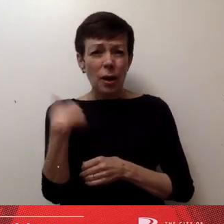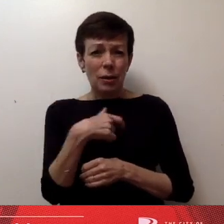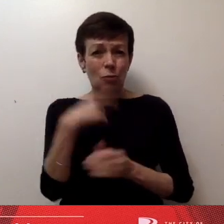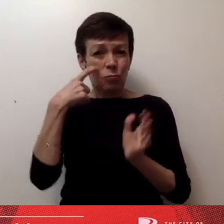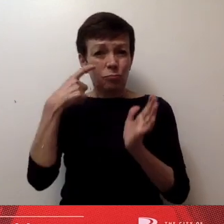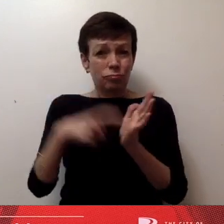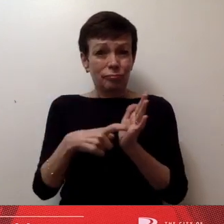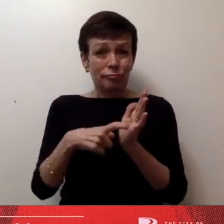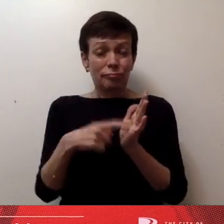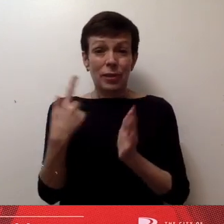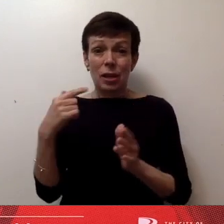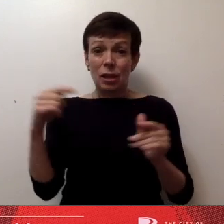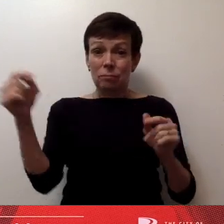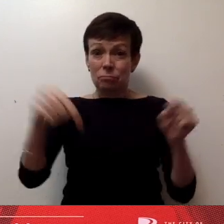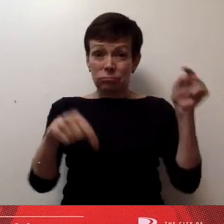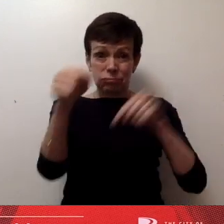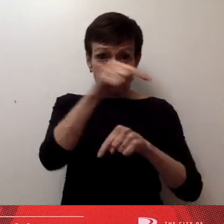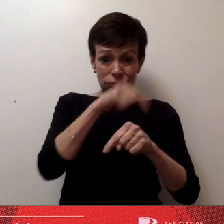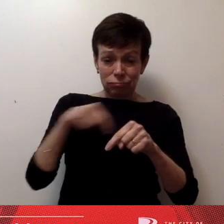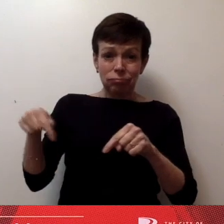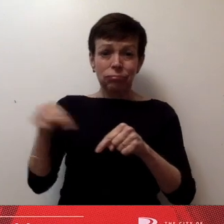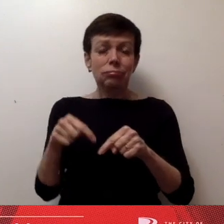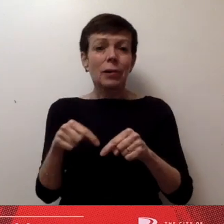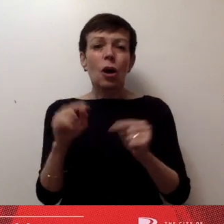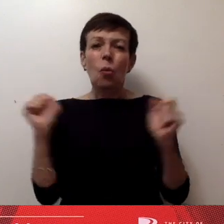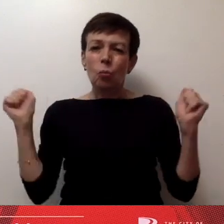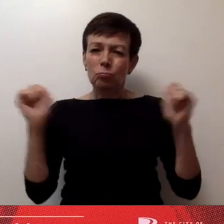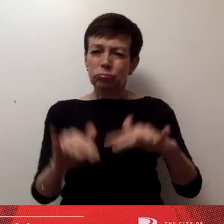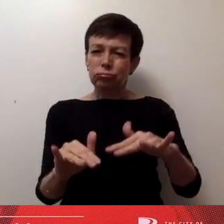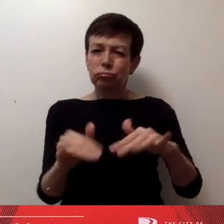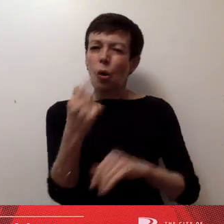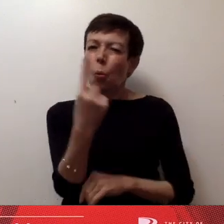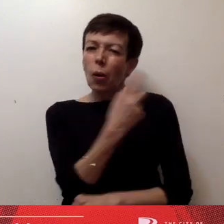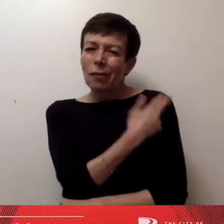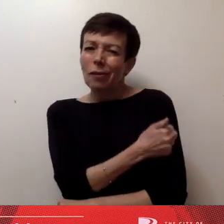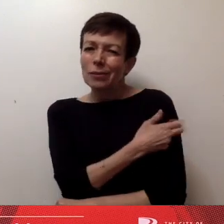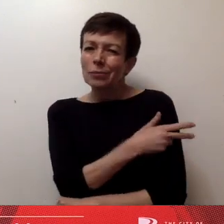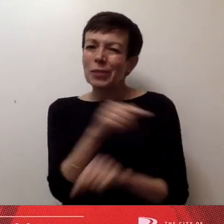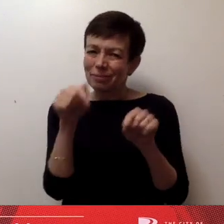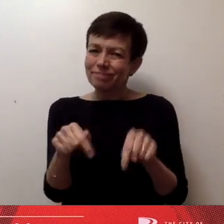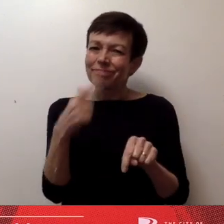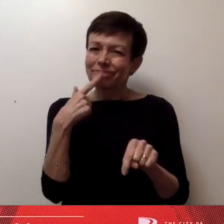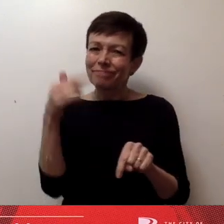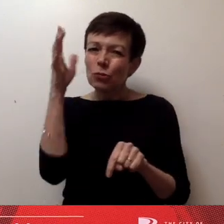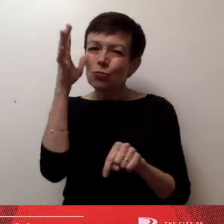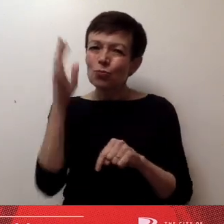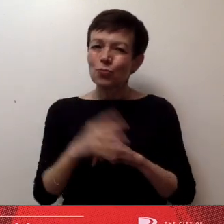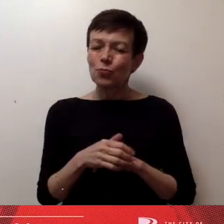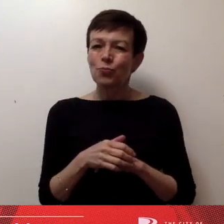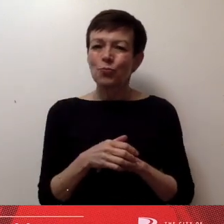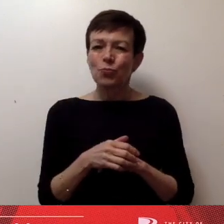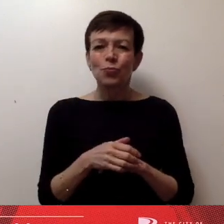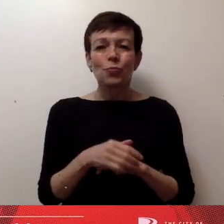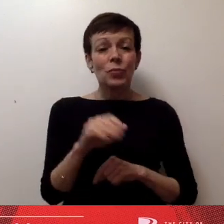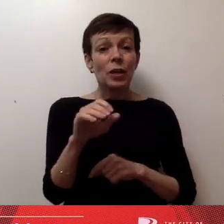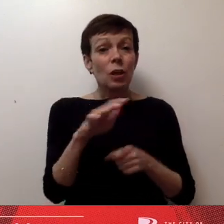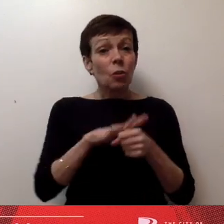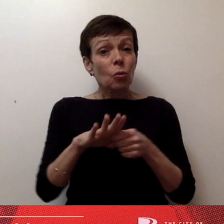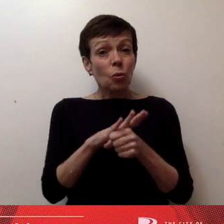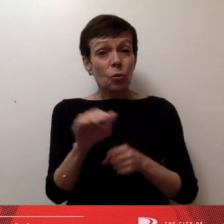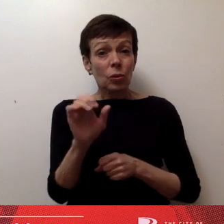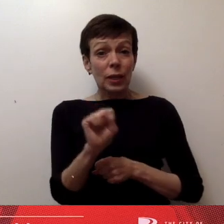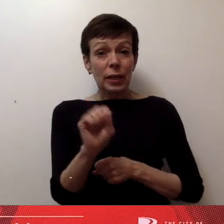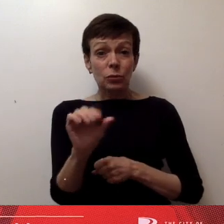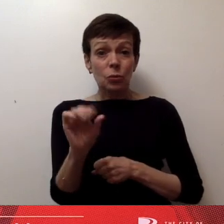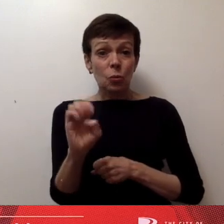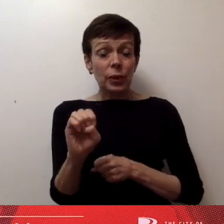region that we all share, the Red Deer Regional Hospital. A state of local emergency allows us to make decisions as